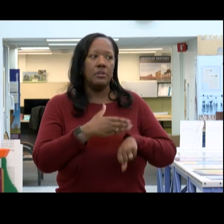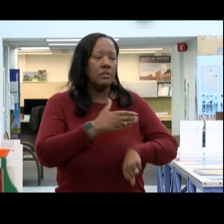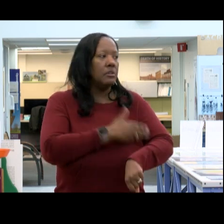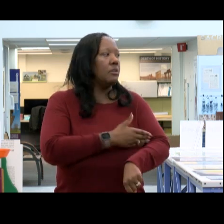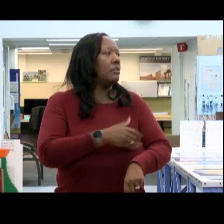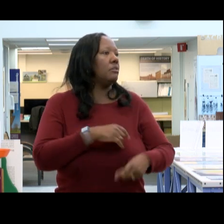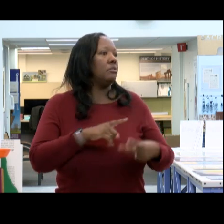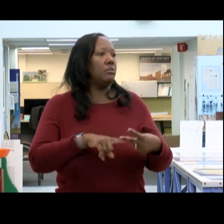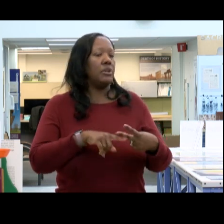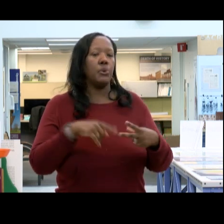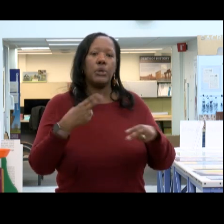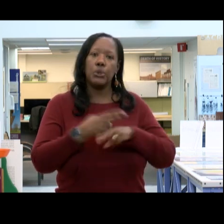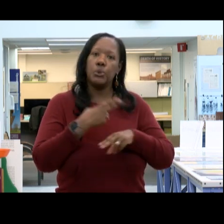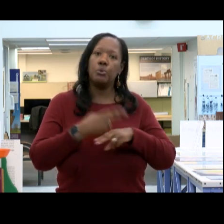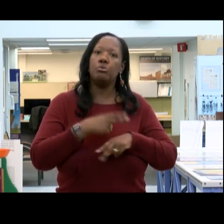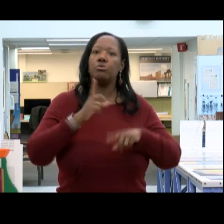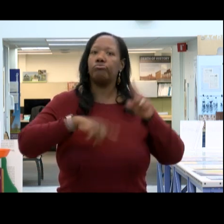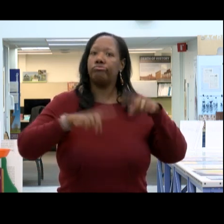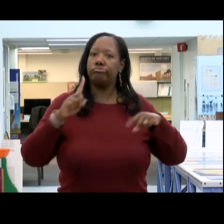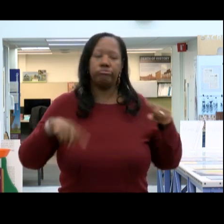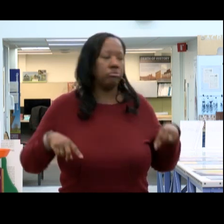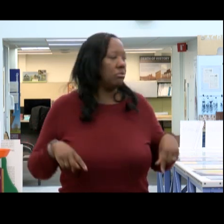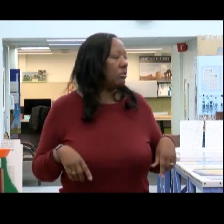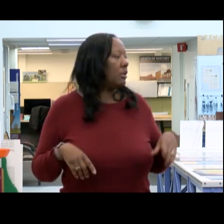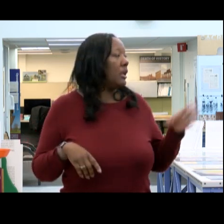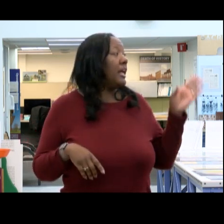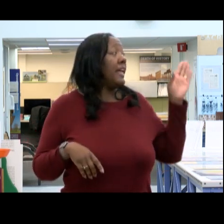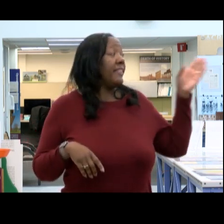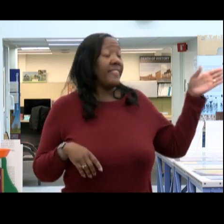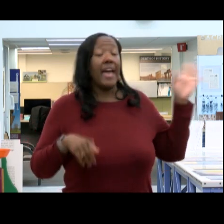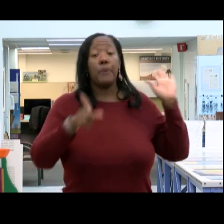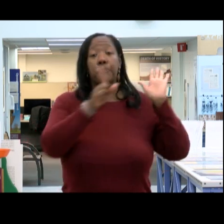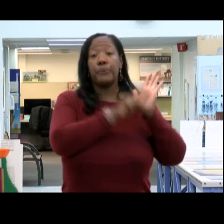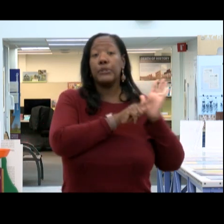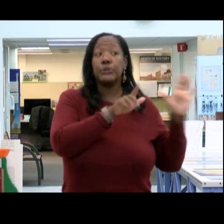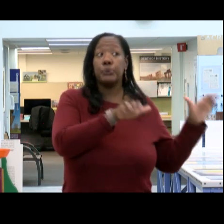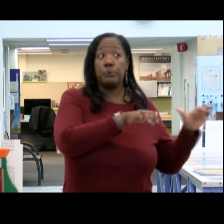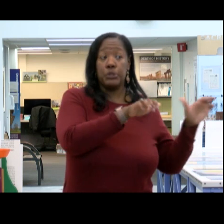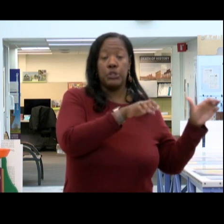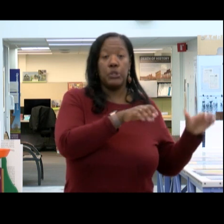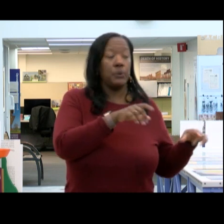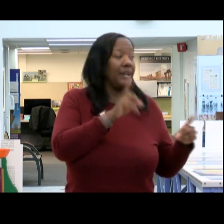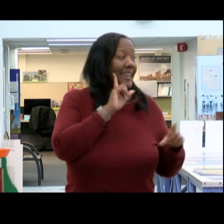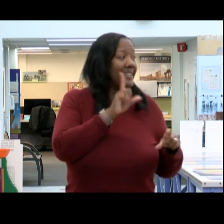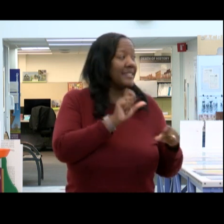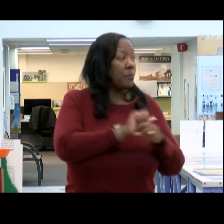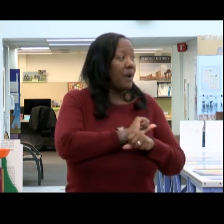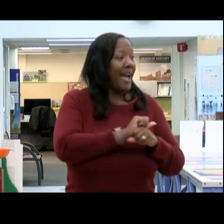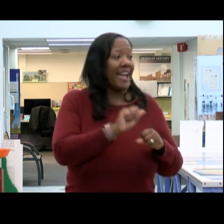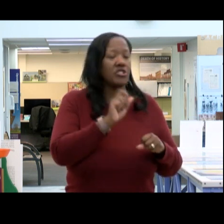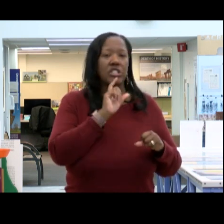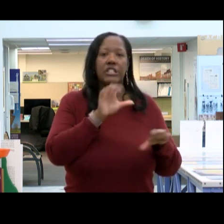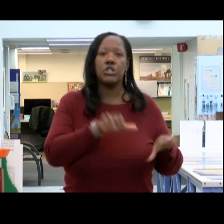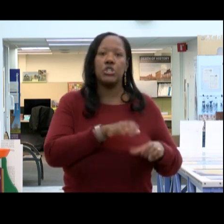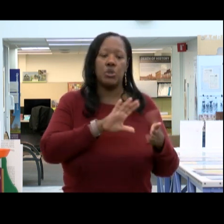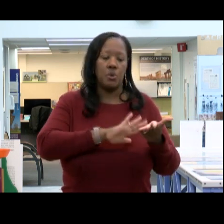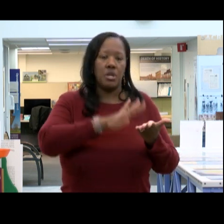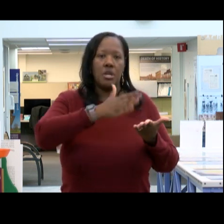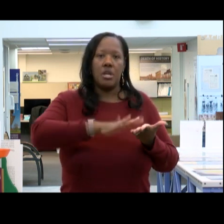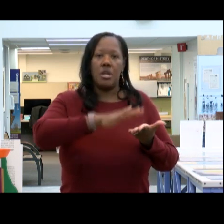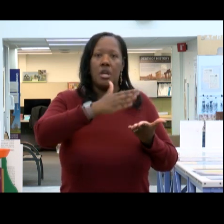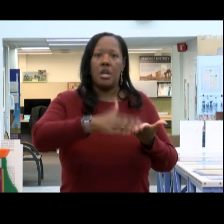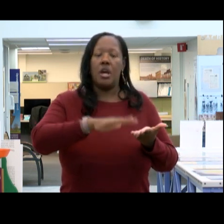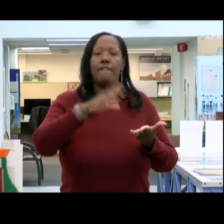surprisingly robust. One of the things that this printer will do that our other one doesn't do is it'll actually do tactile printing. So we're able to